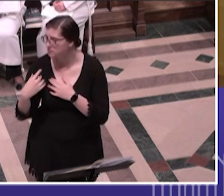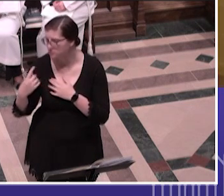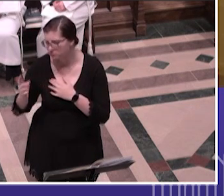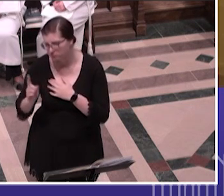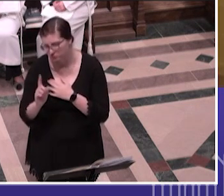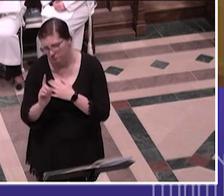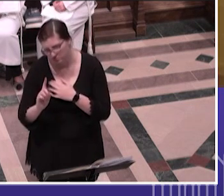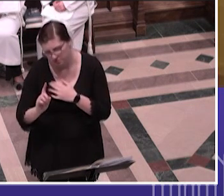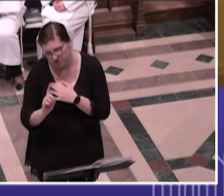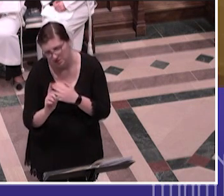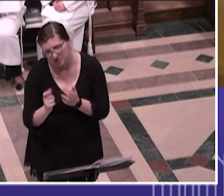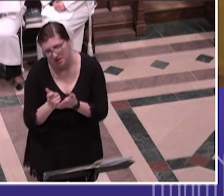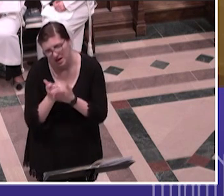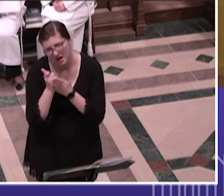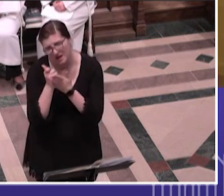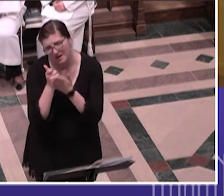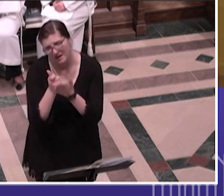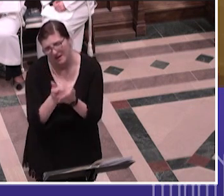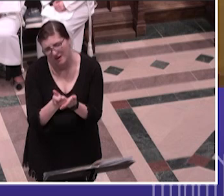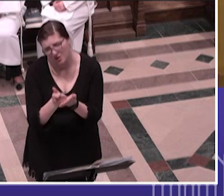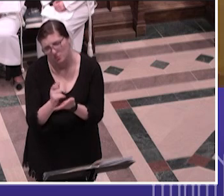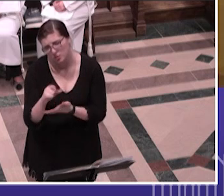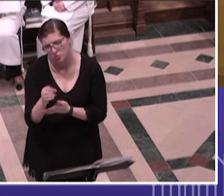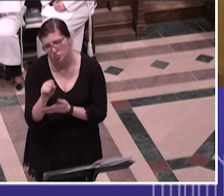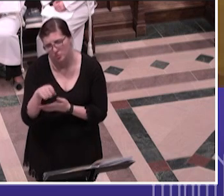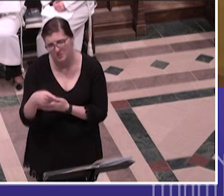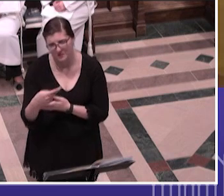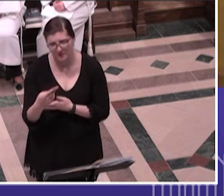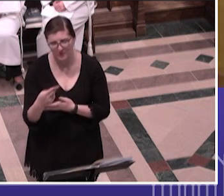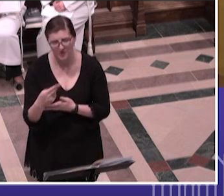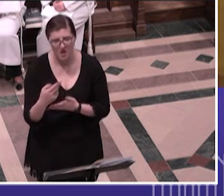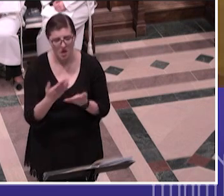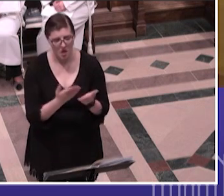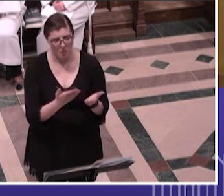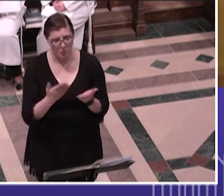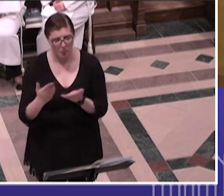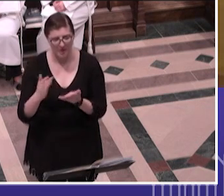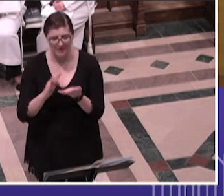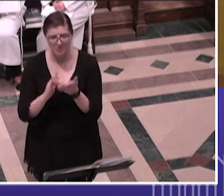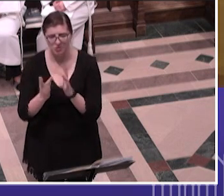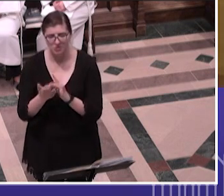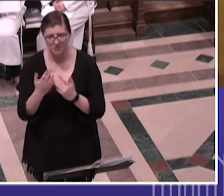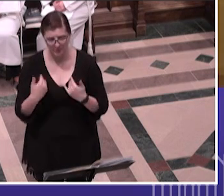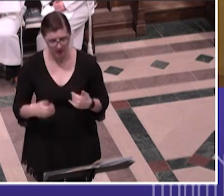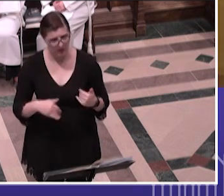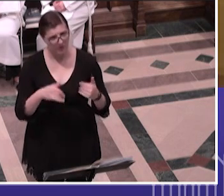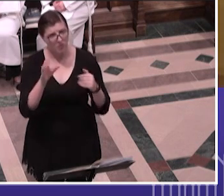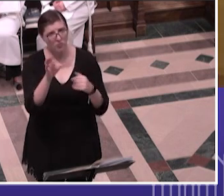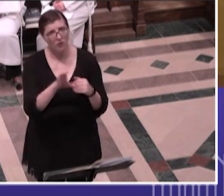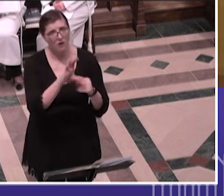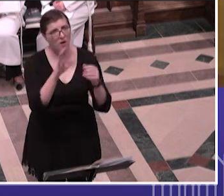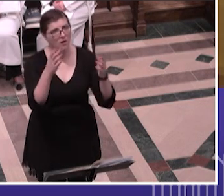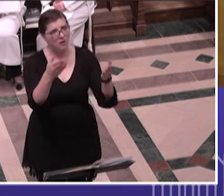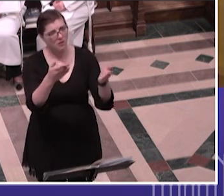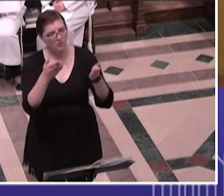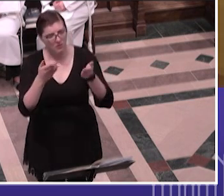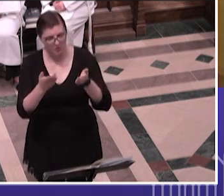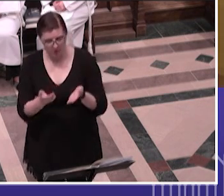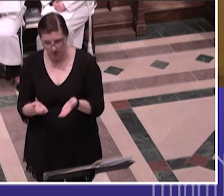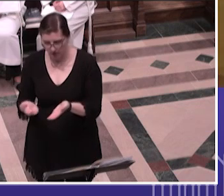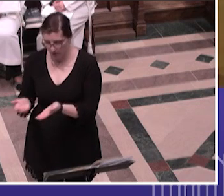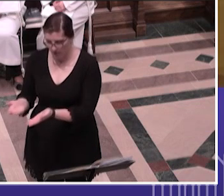is there to help Joseph of Arimathea take Jesus' body down from the cross and bear him to the